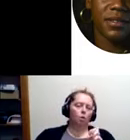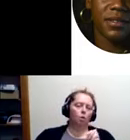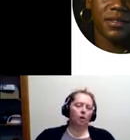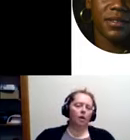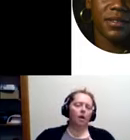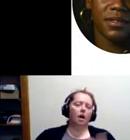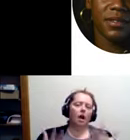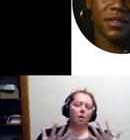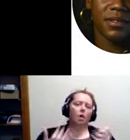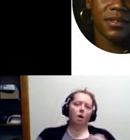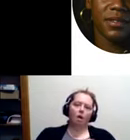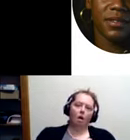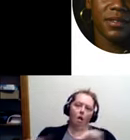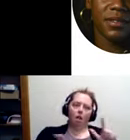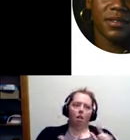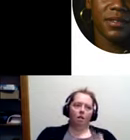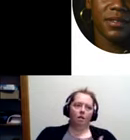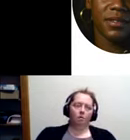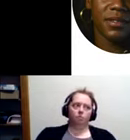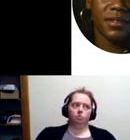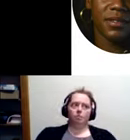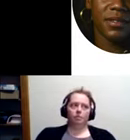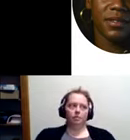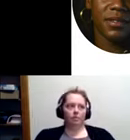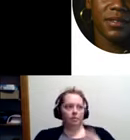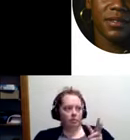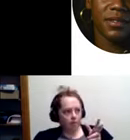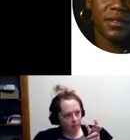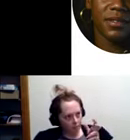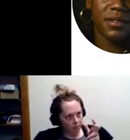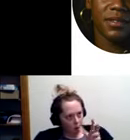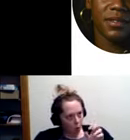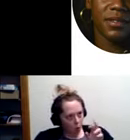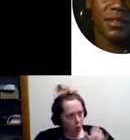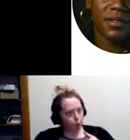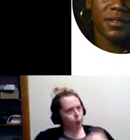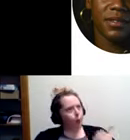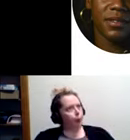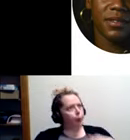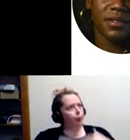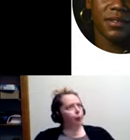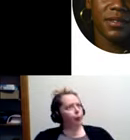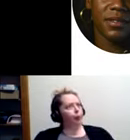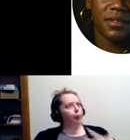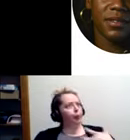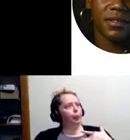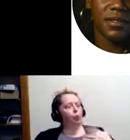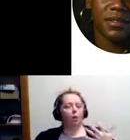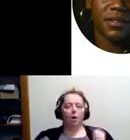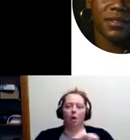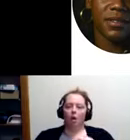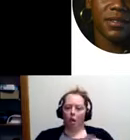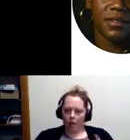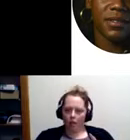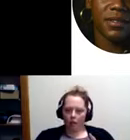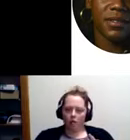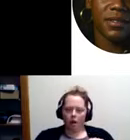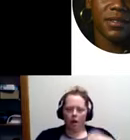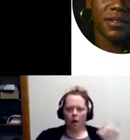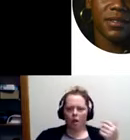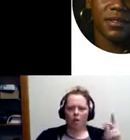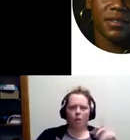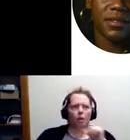inspired by Corey and everyone listed here and those not listed here during the important work.